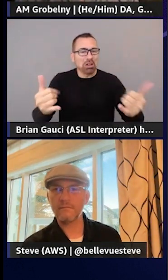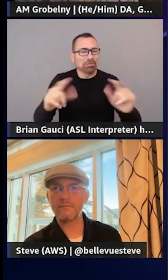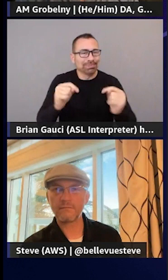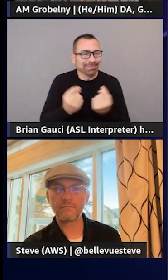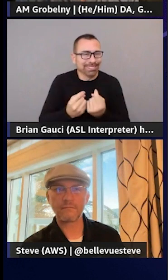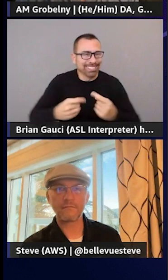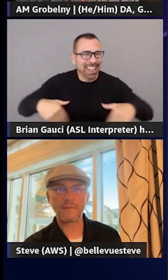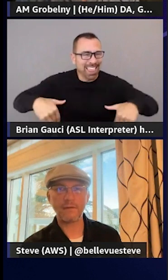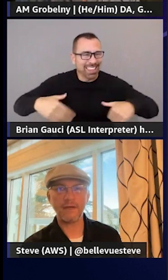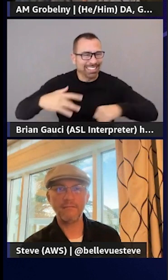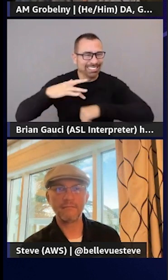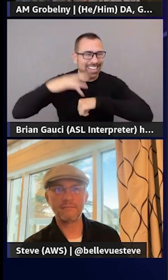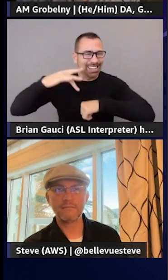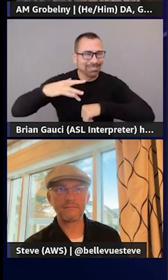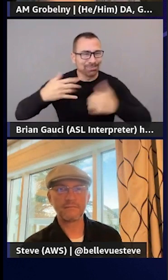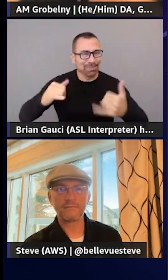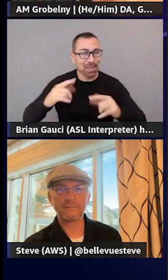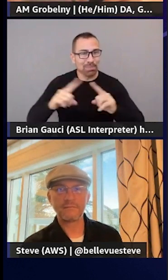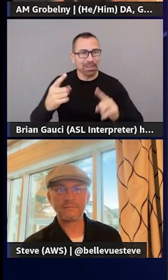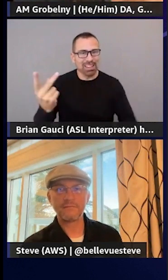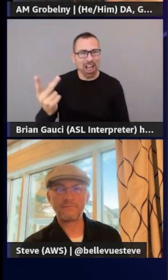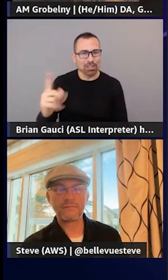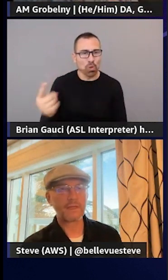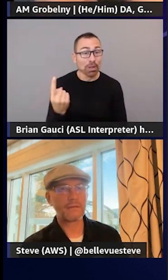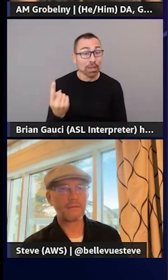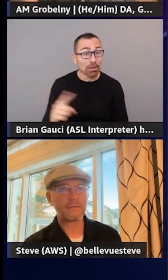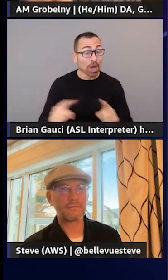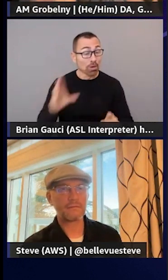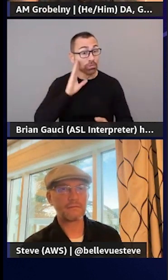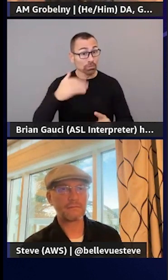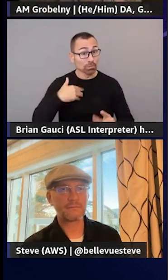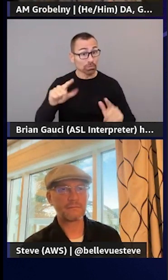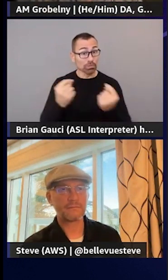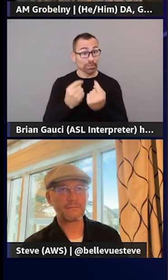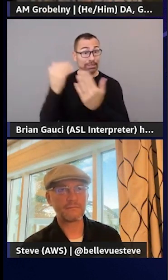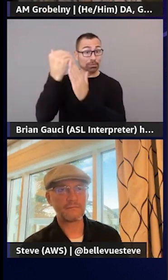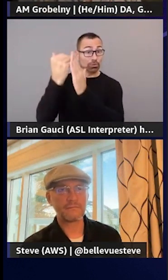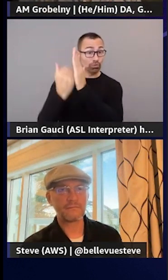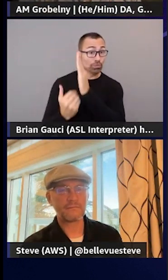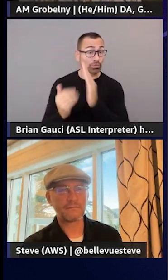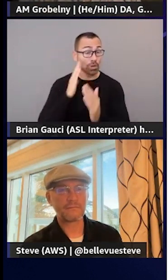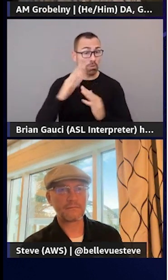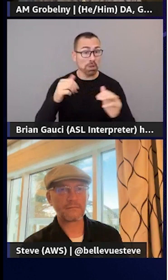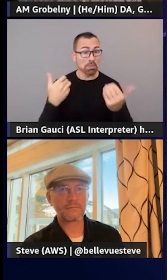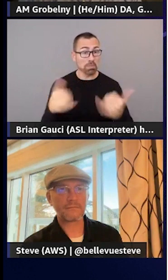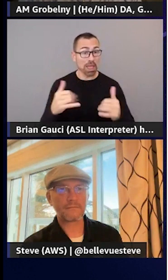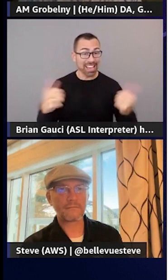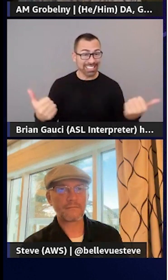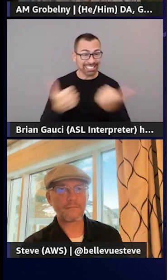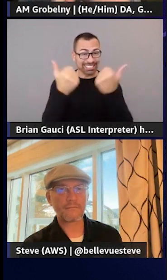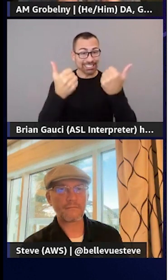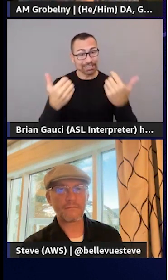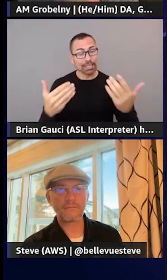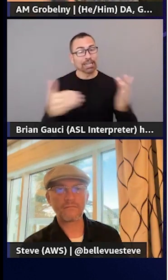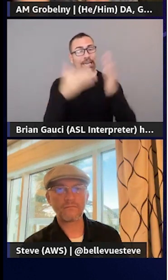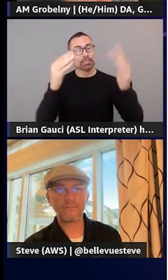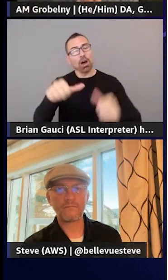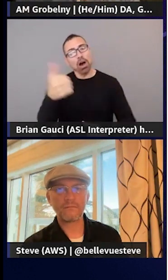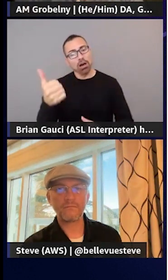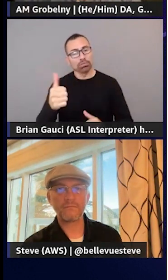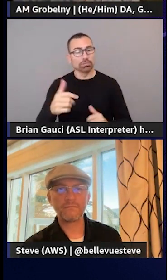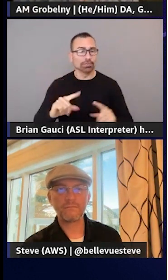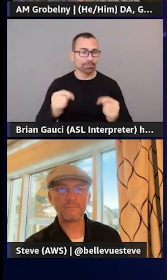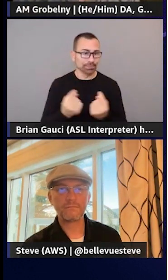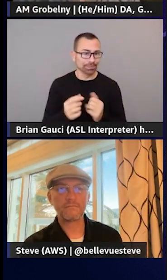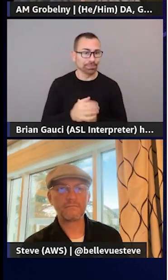me, Steve. But you'll have teams on here and you'll be playing against other teams. Because one of the things you